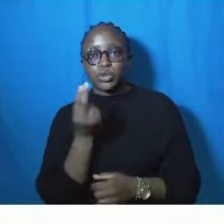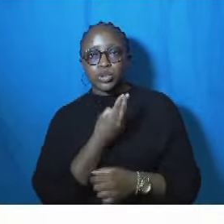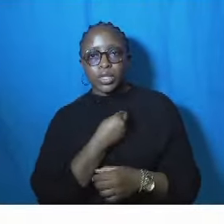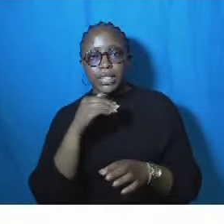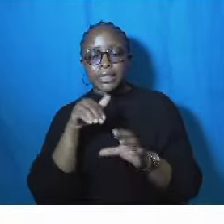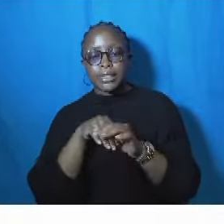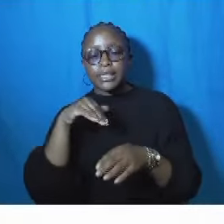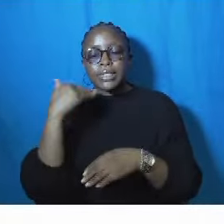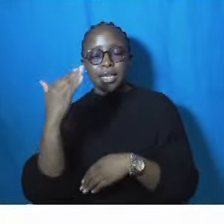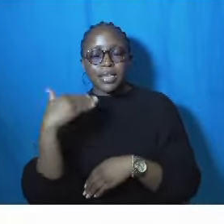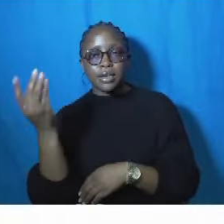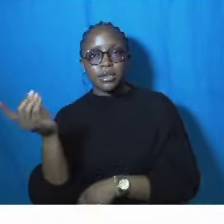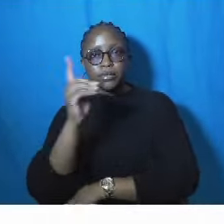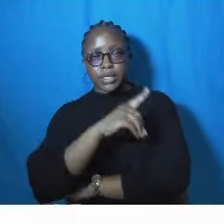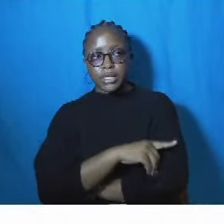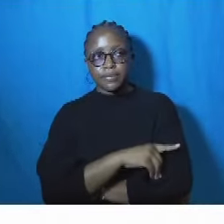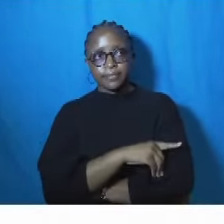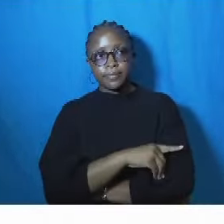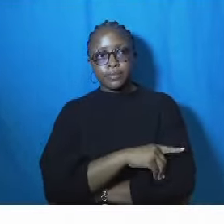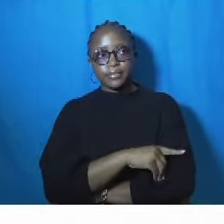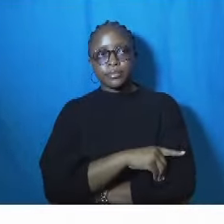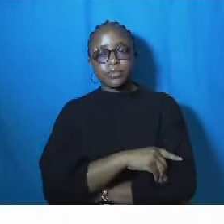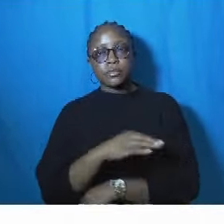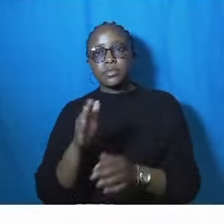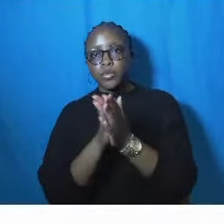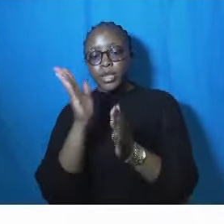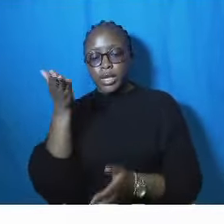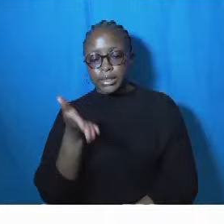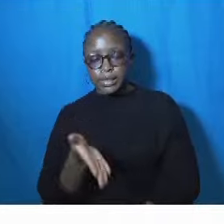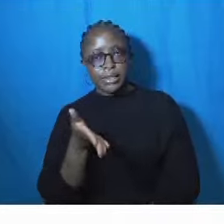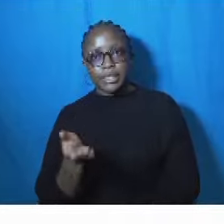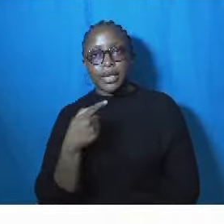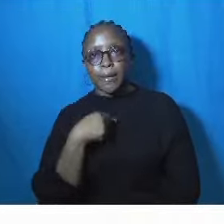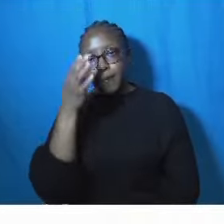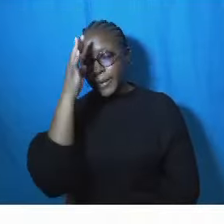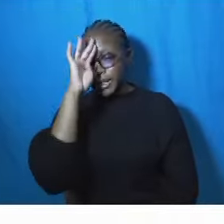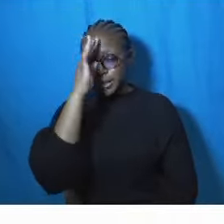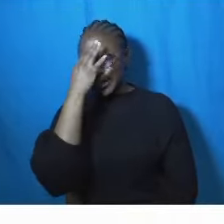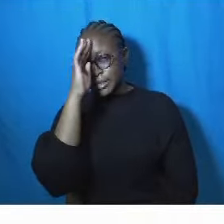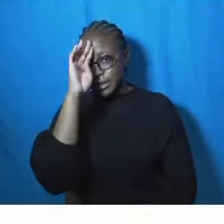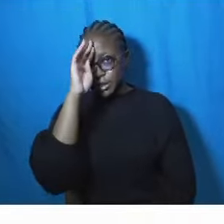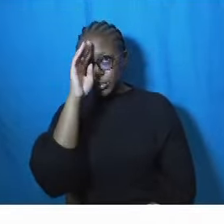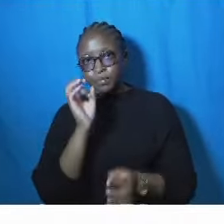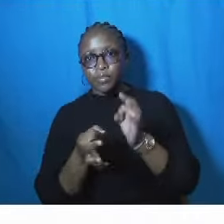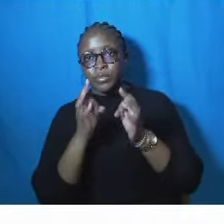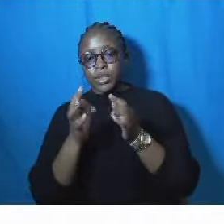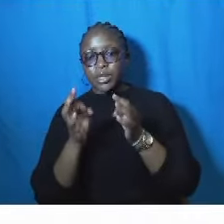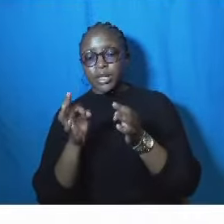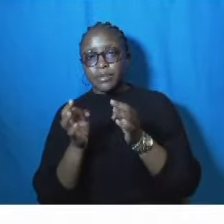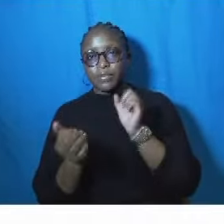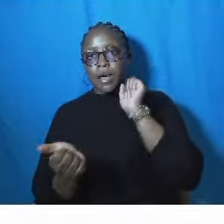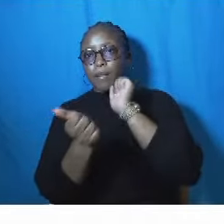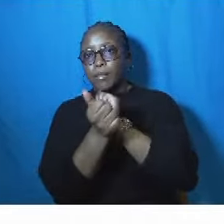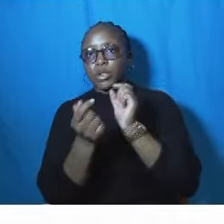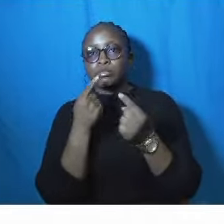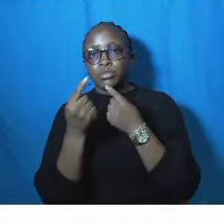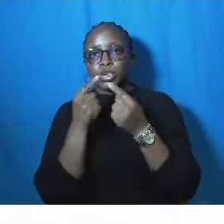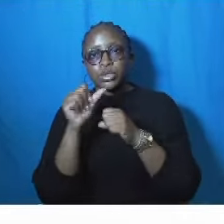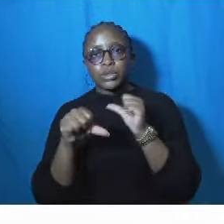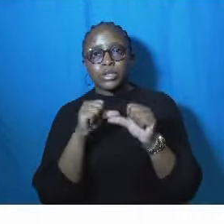experience. And here I doubt whether Paul was talking about hope of just eternal